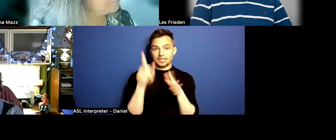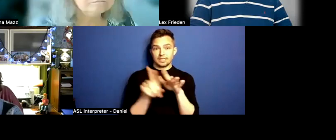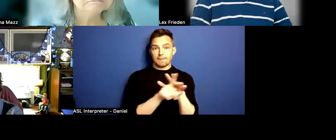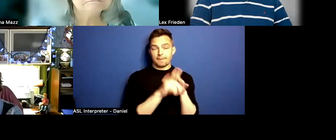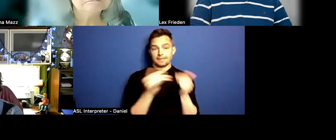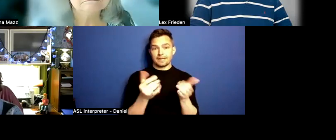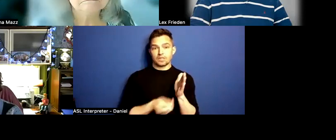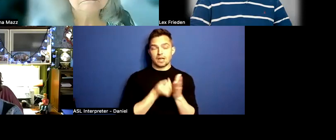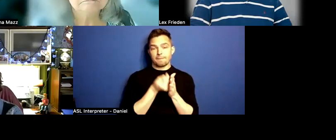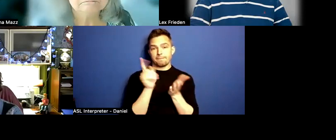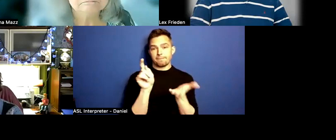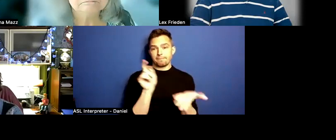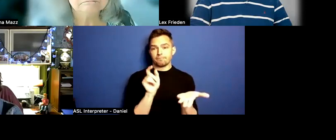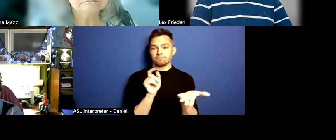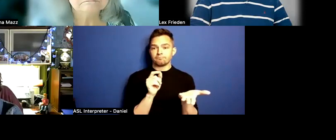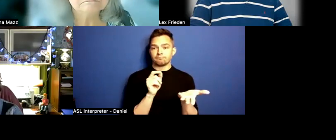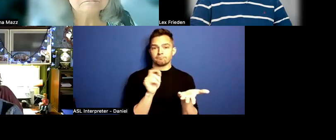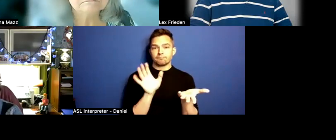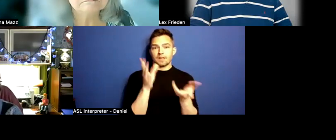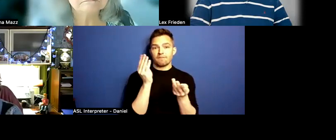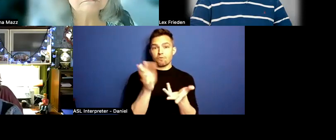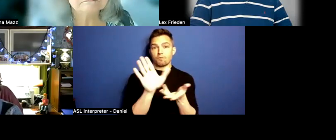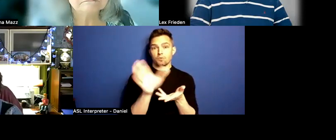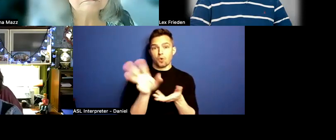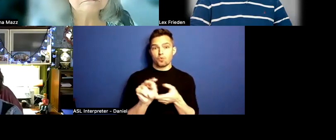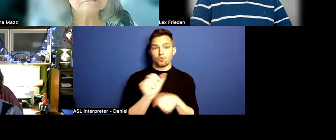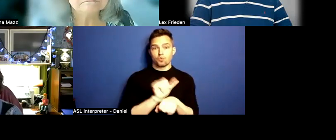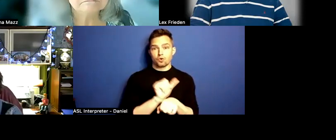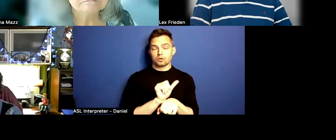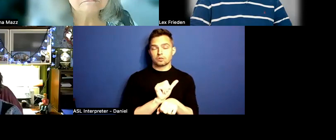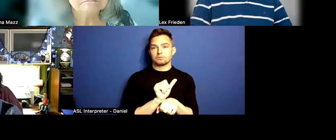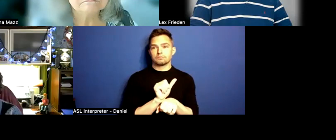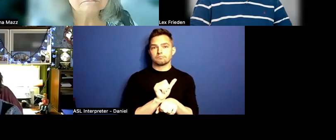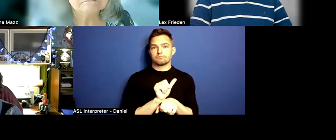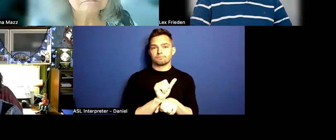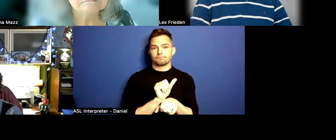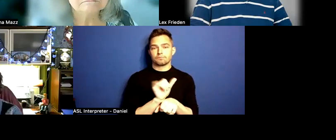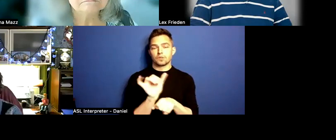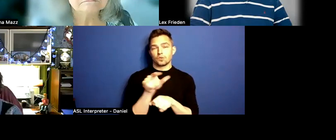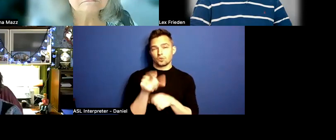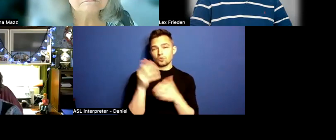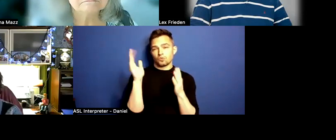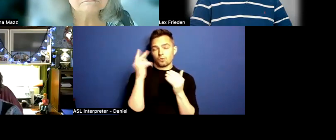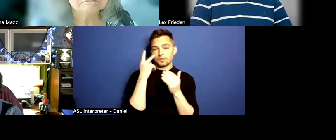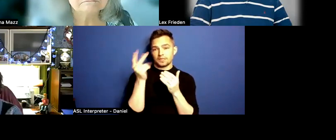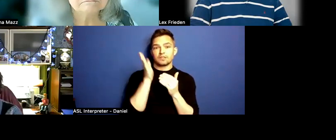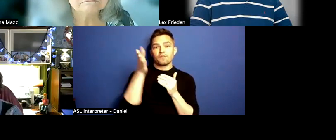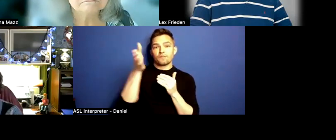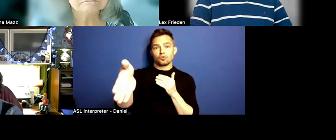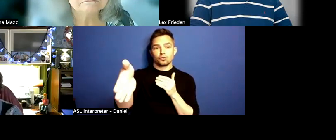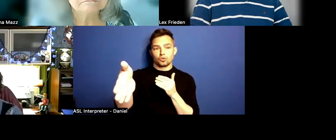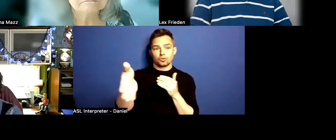today that are informing your own work and that you hope to see in future iterations